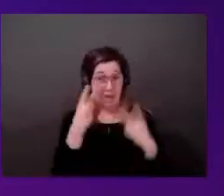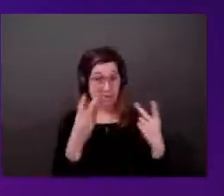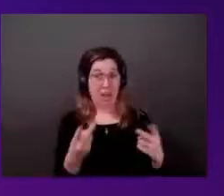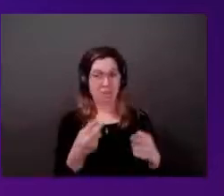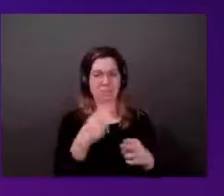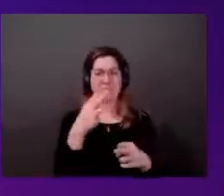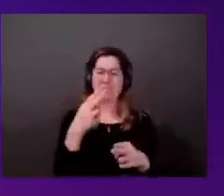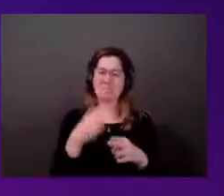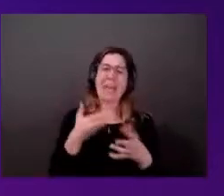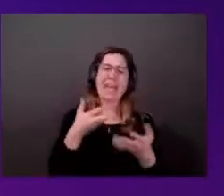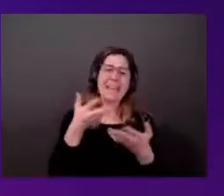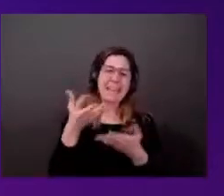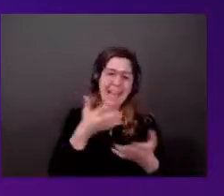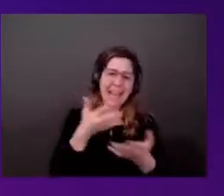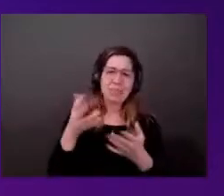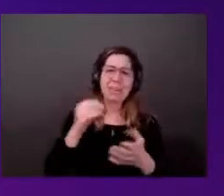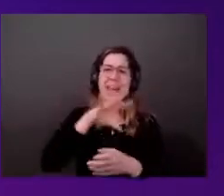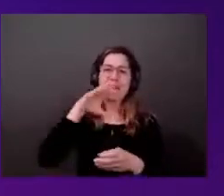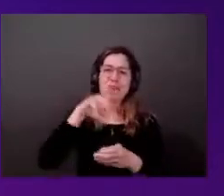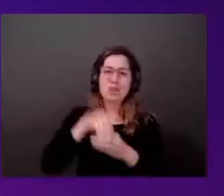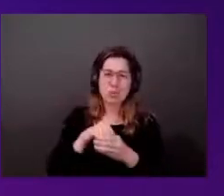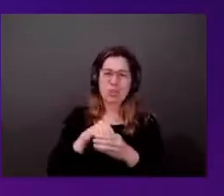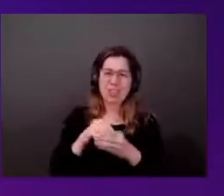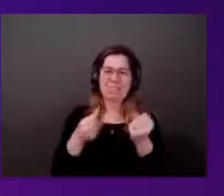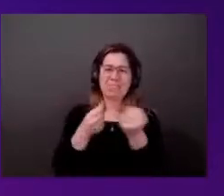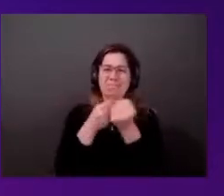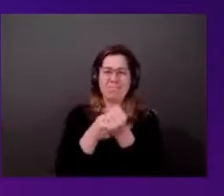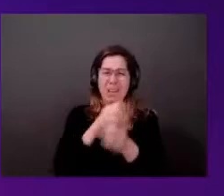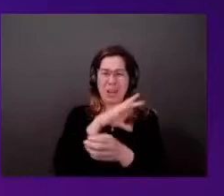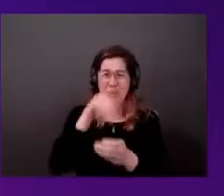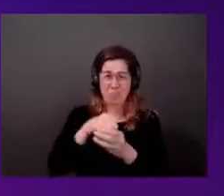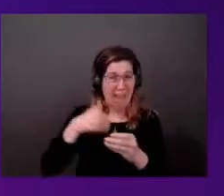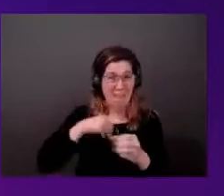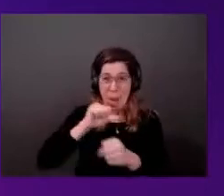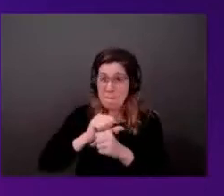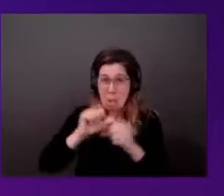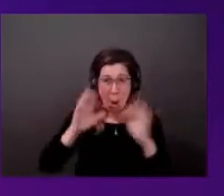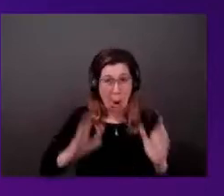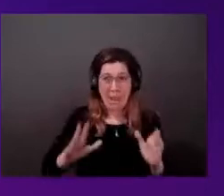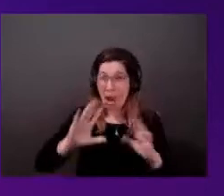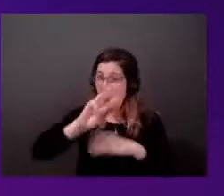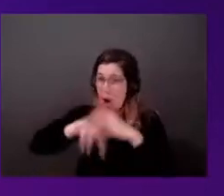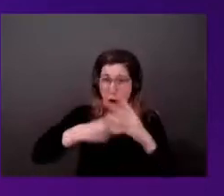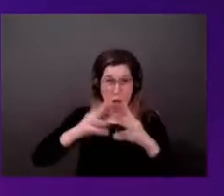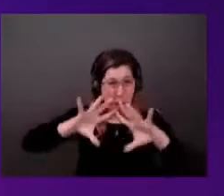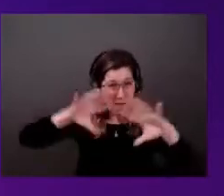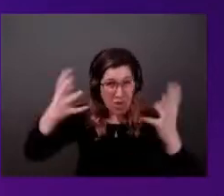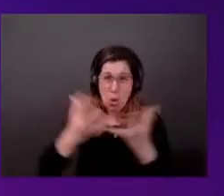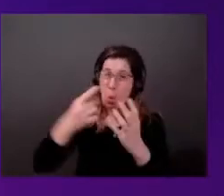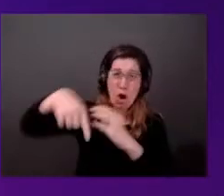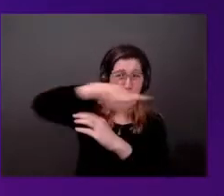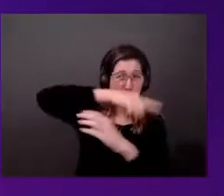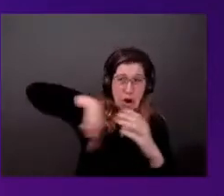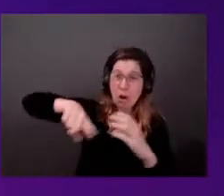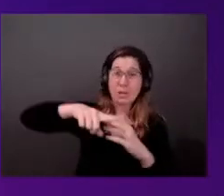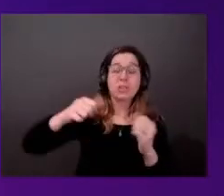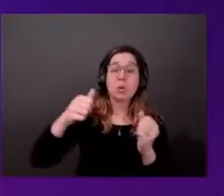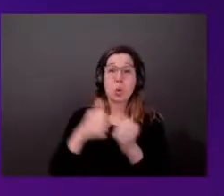We've got employees located all around the world, and with digital twins, these employees